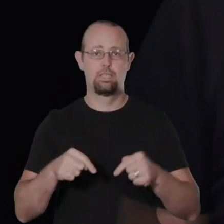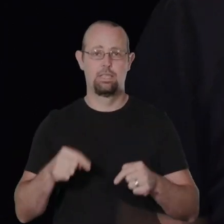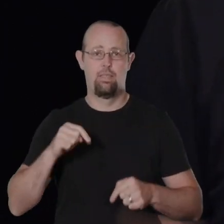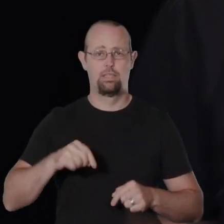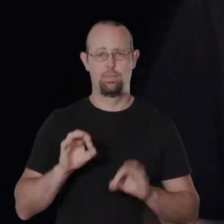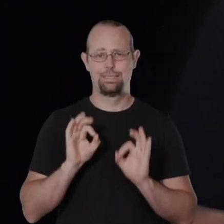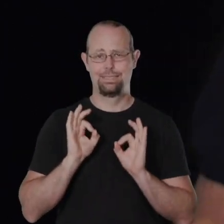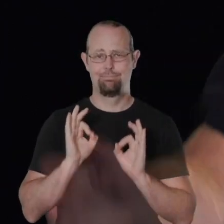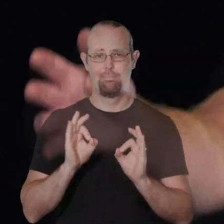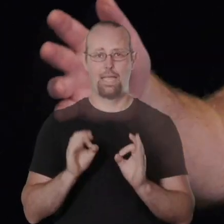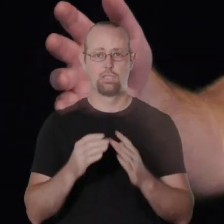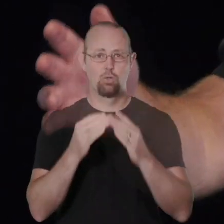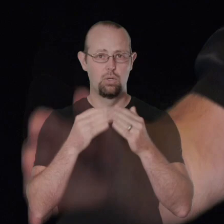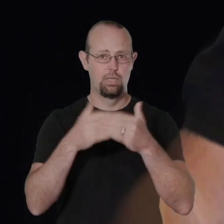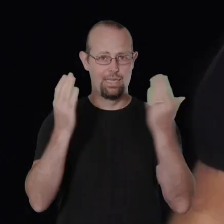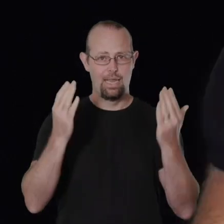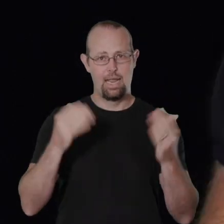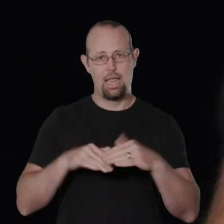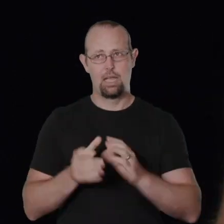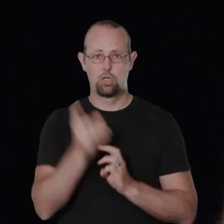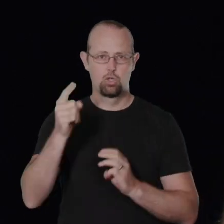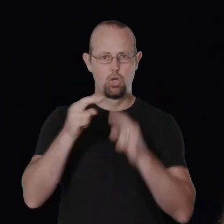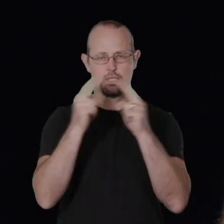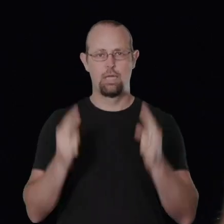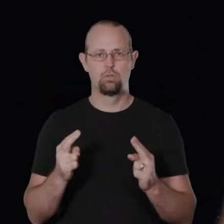in God's house. So let's pray.